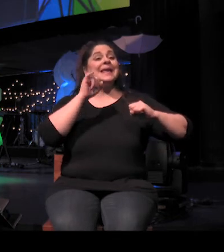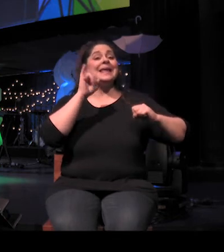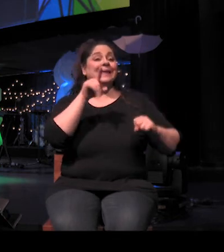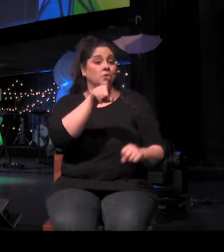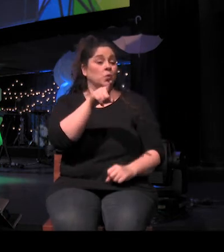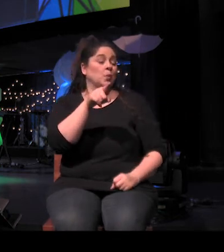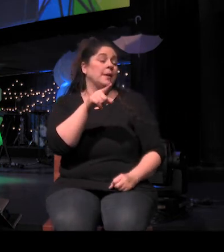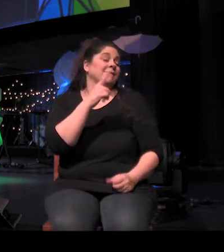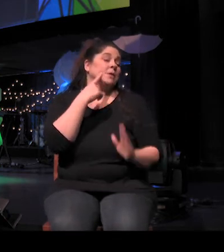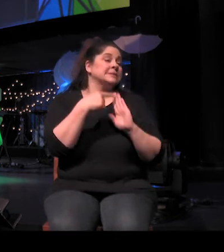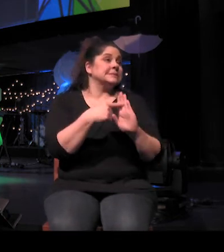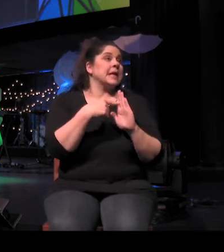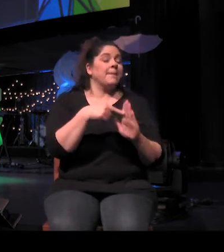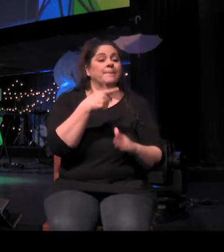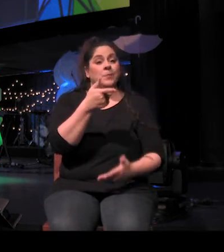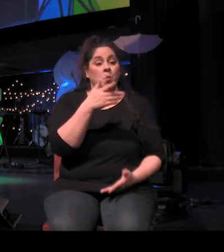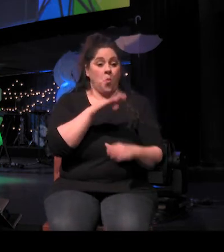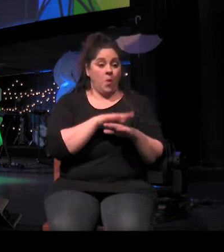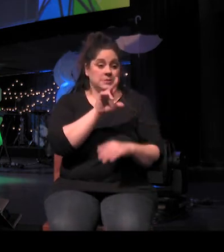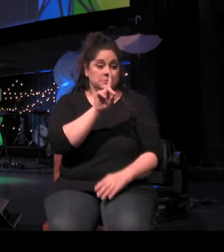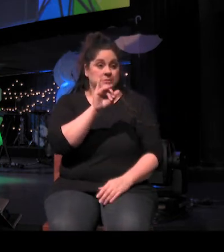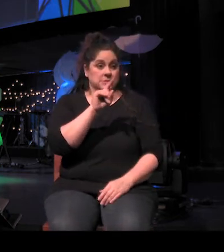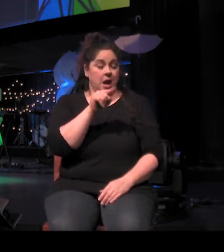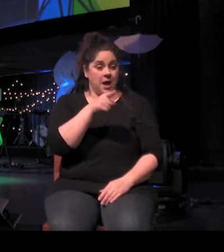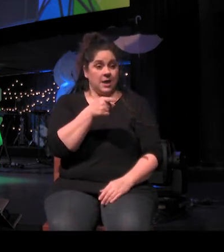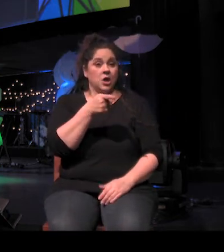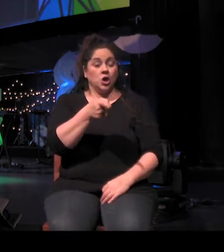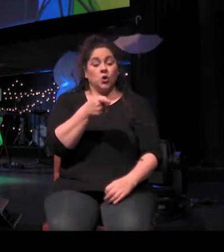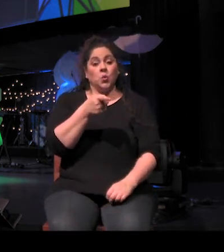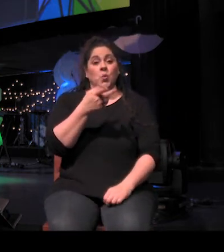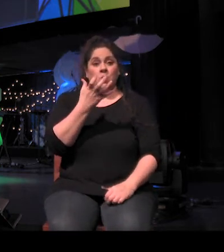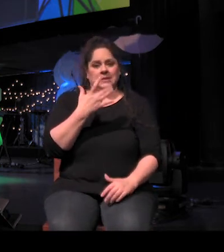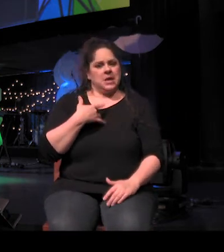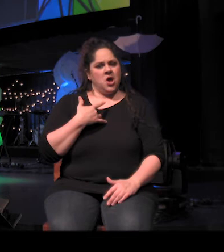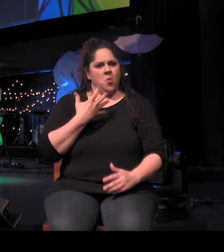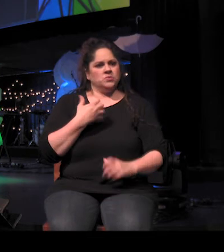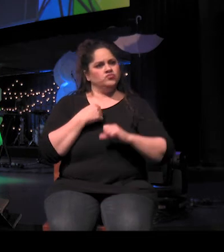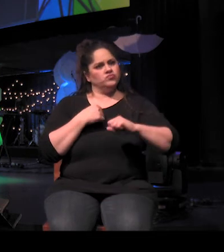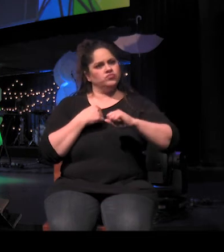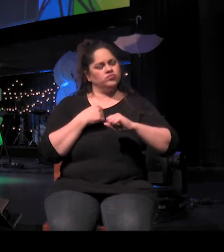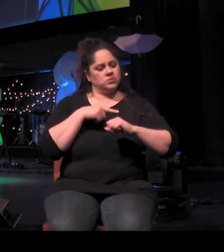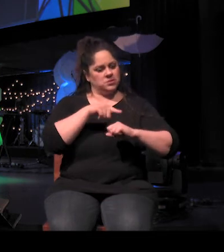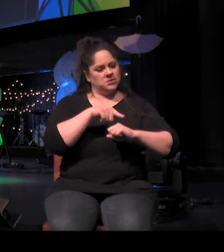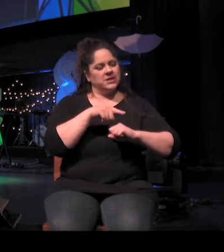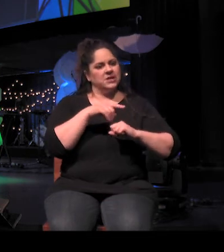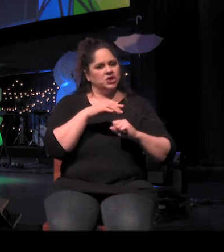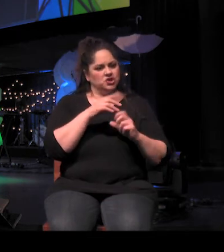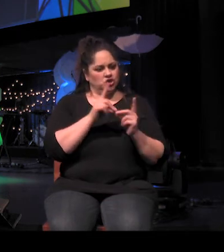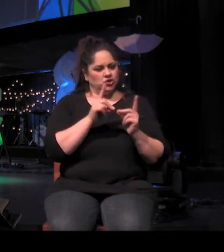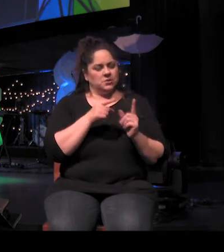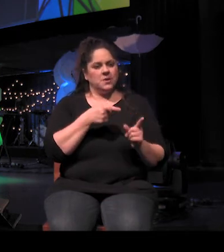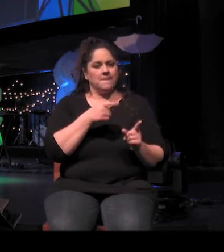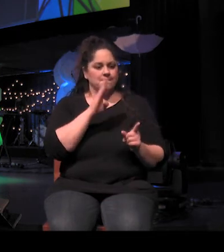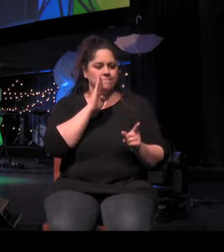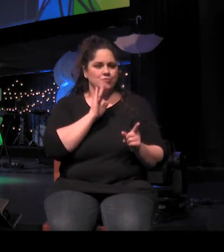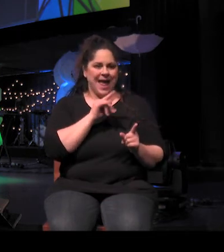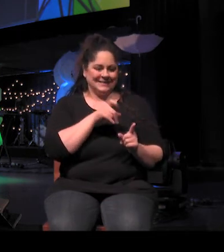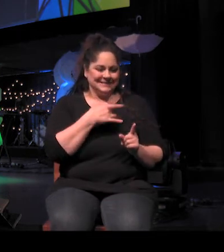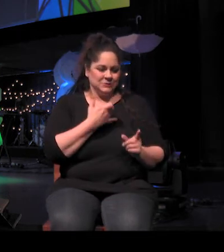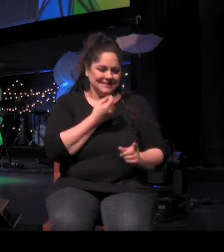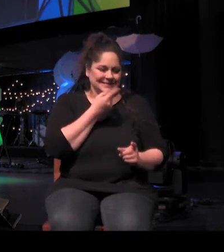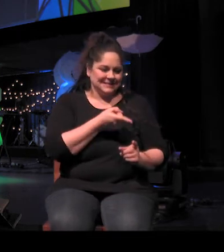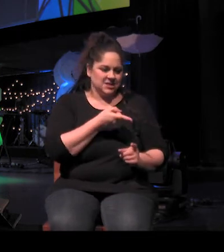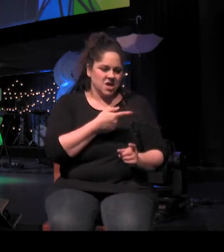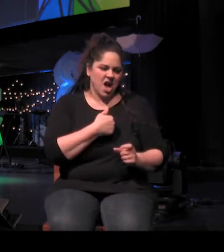diet and you're trying to resist eating dessert. You don't look at a brownie sundae and say, I resist you, brownie sundae. No, that's not how